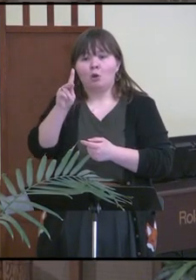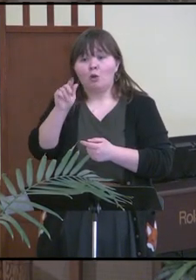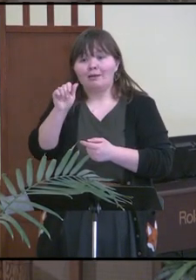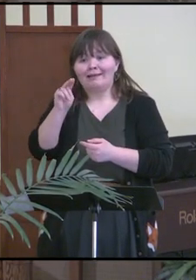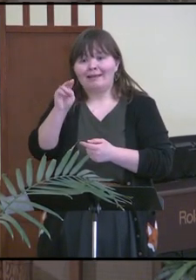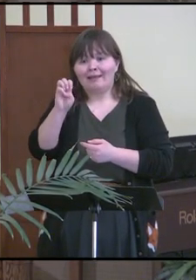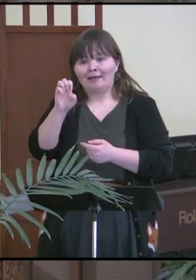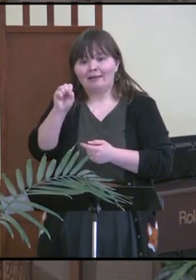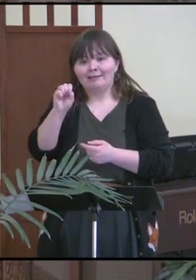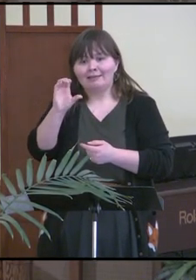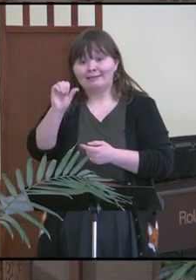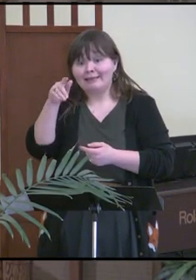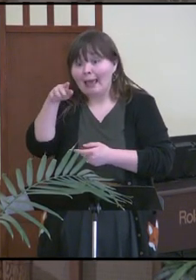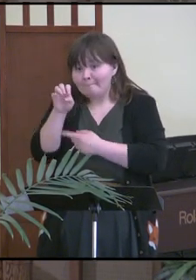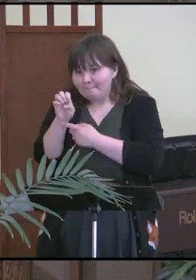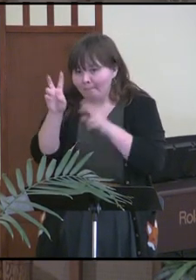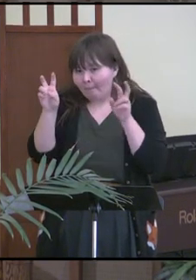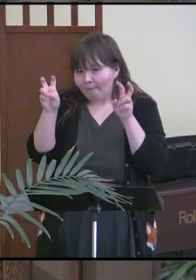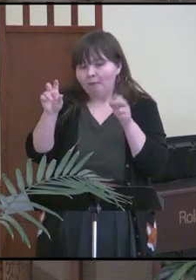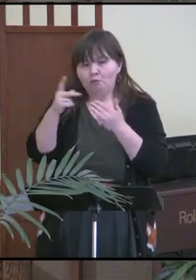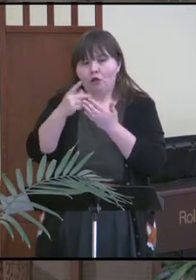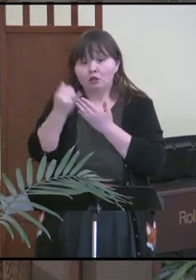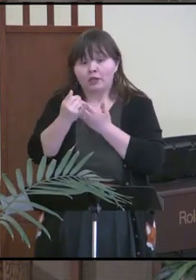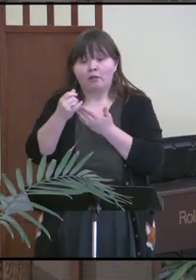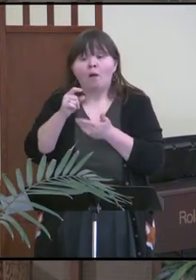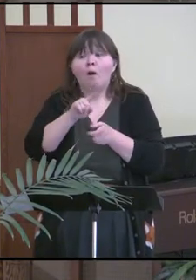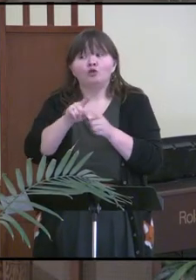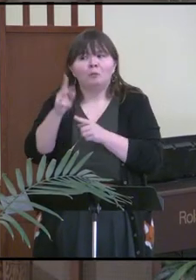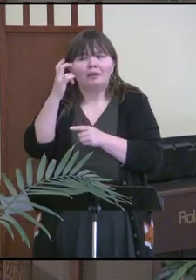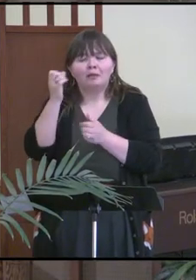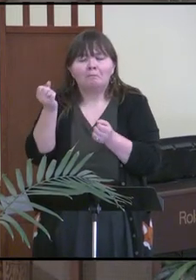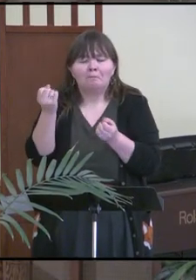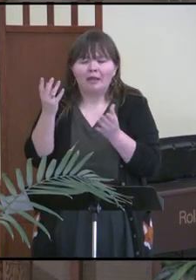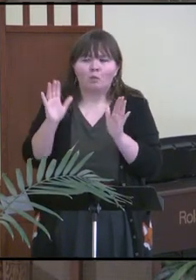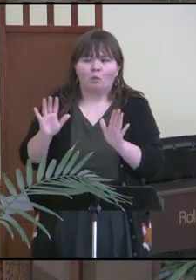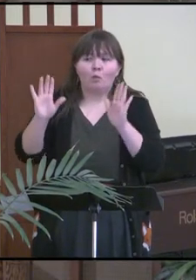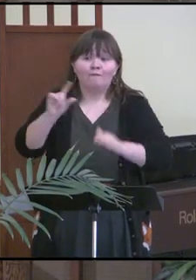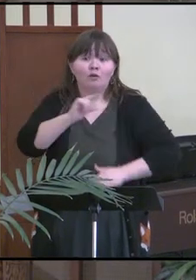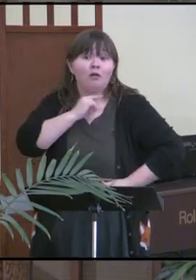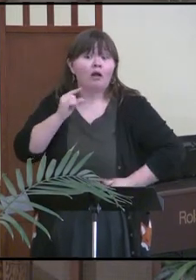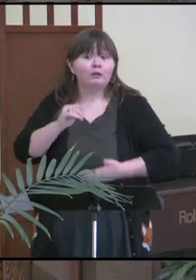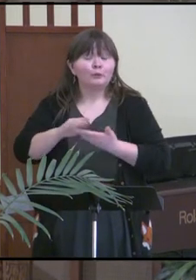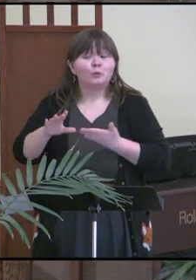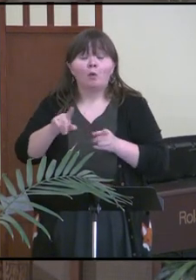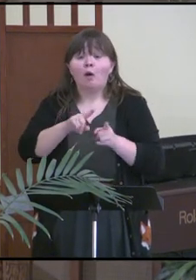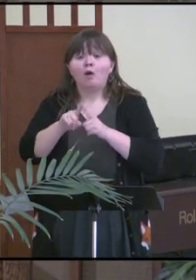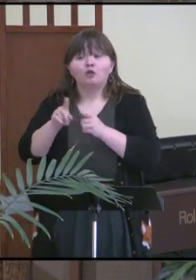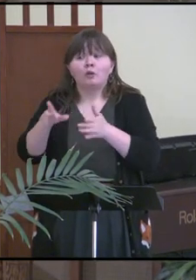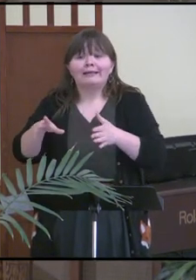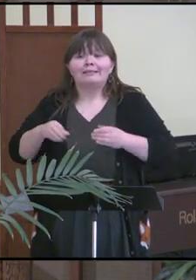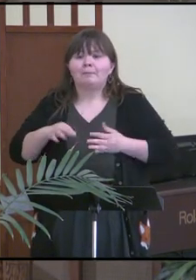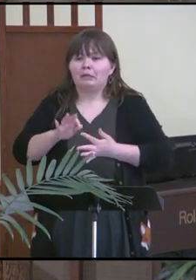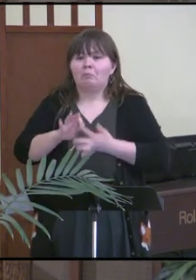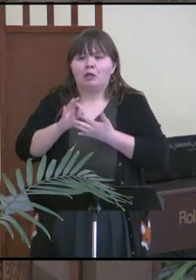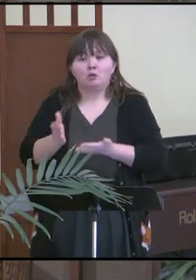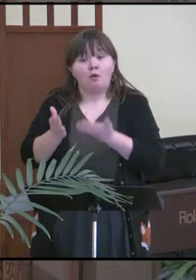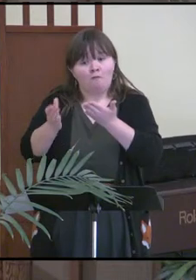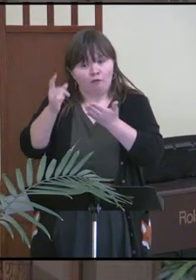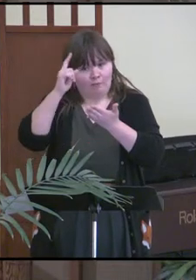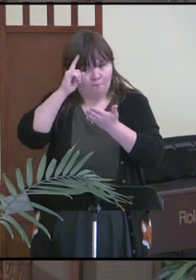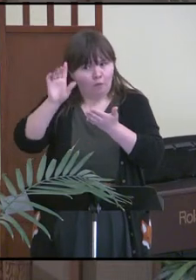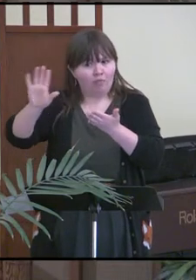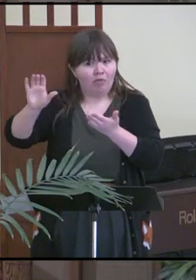want to mention that because we have so many wonderful Gonzaga students here today, we are also taking a special offering